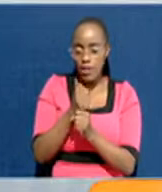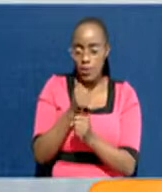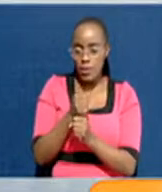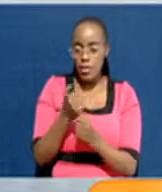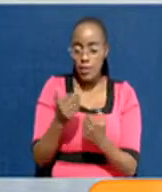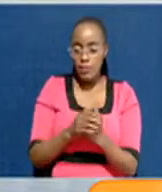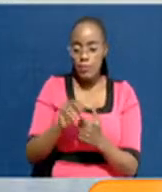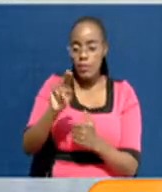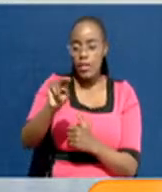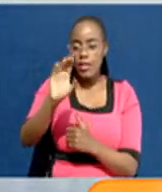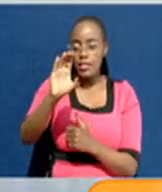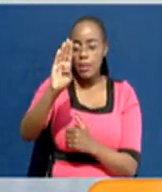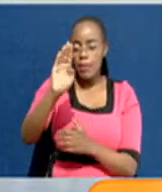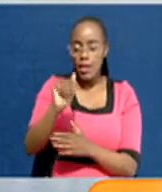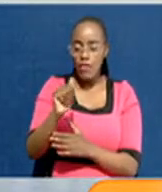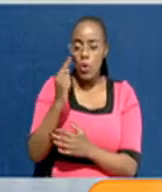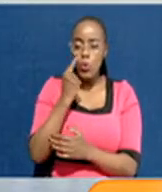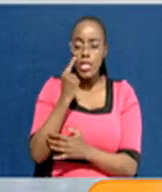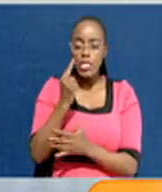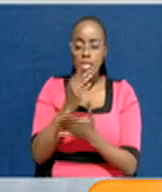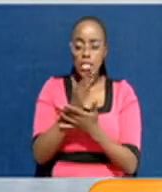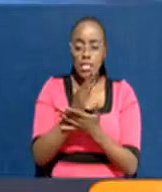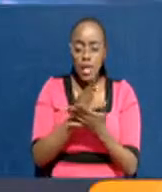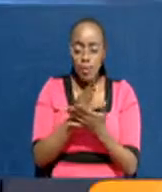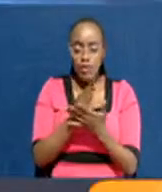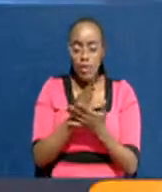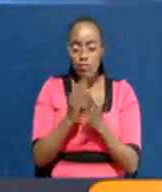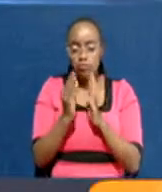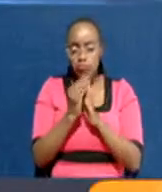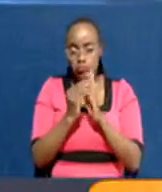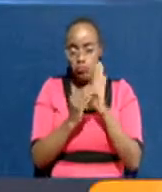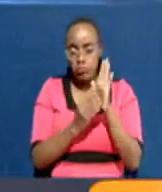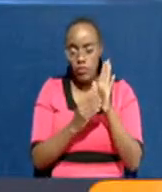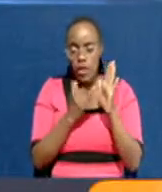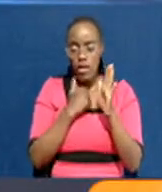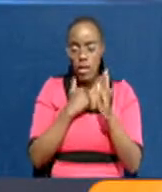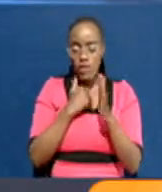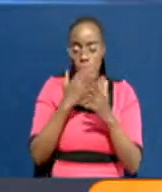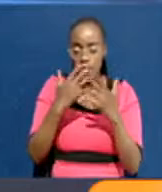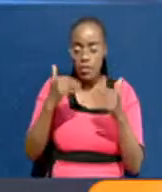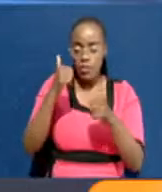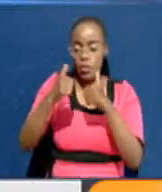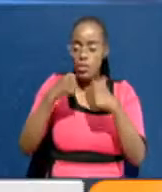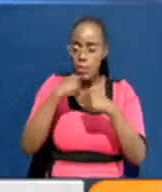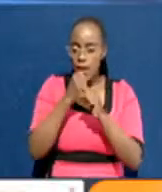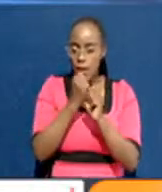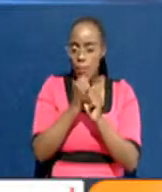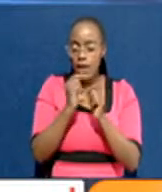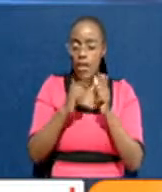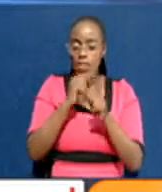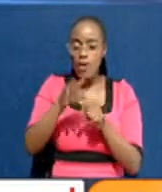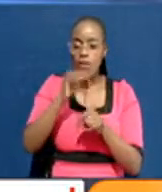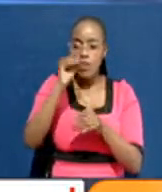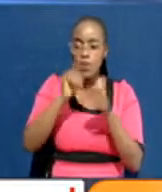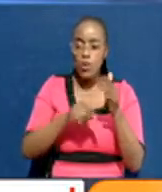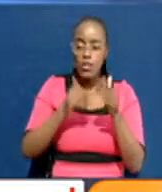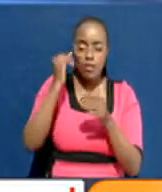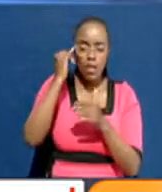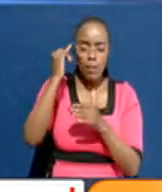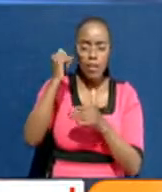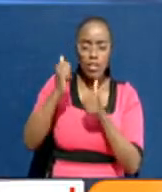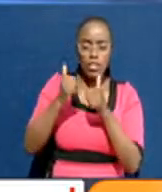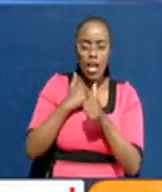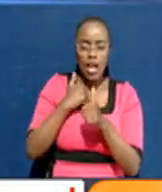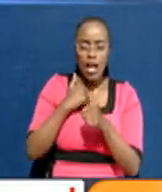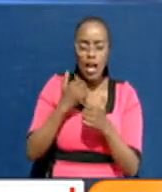so NCBA, we look at sustainability along many levels, yeah? As defined by the United Nations, one of them is